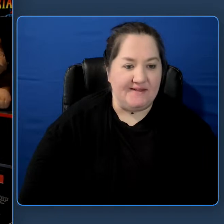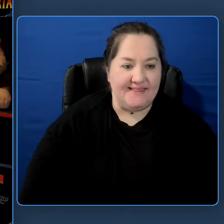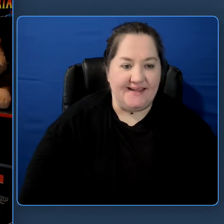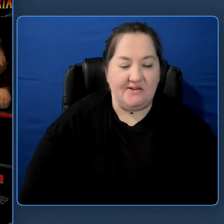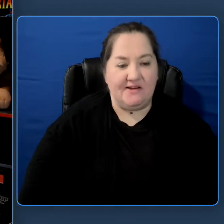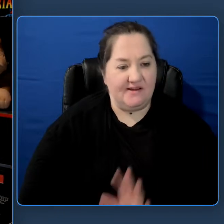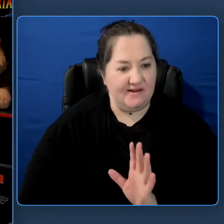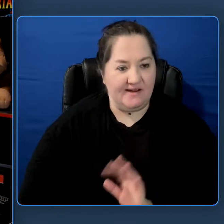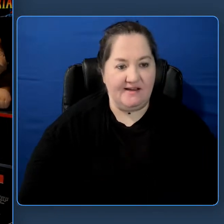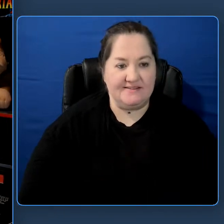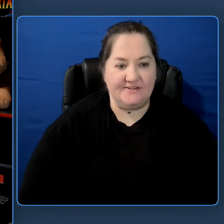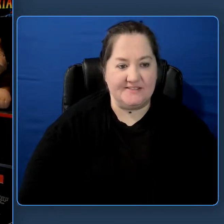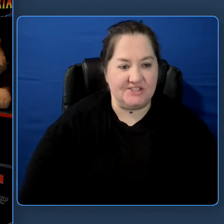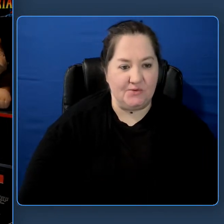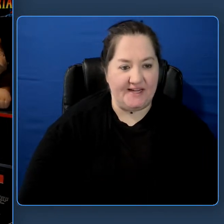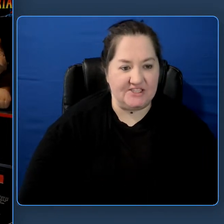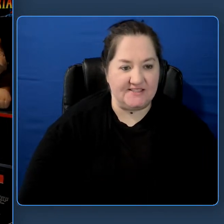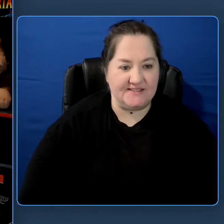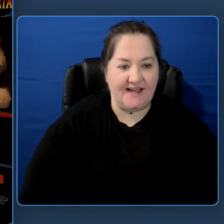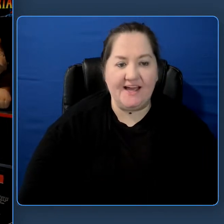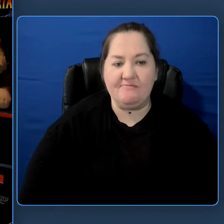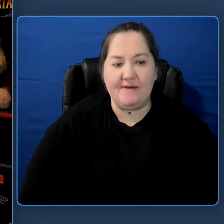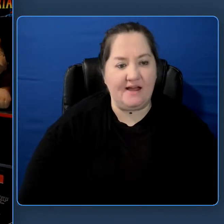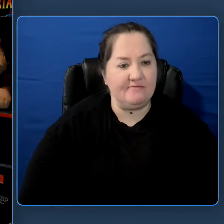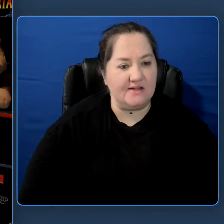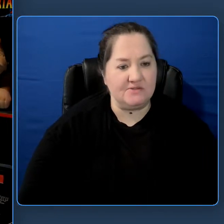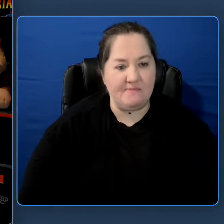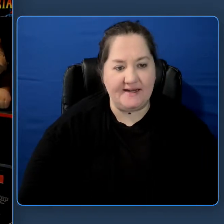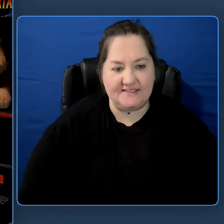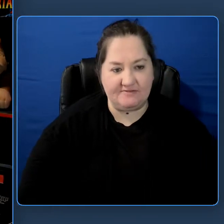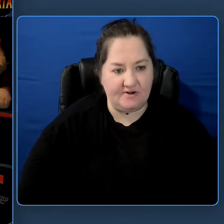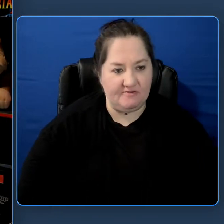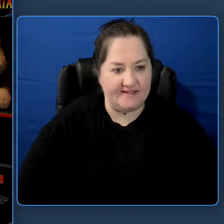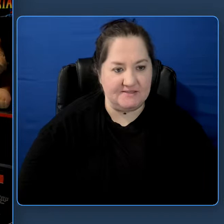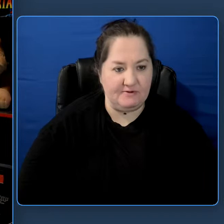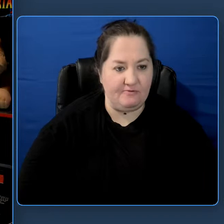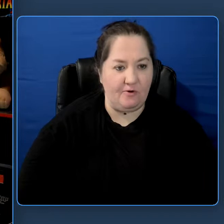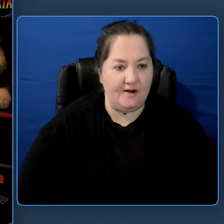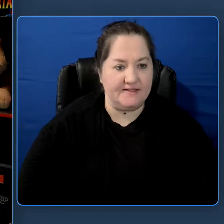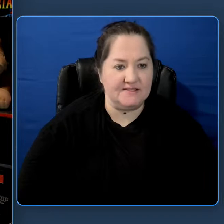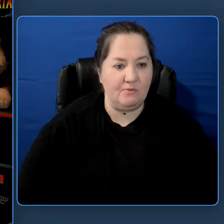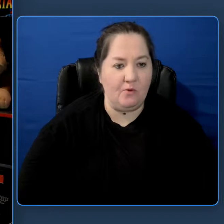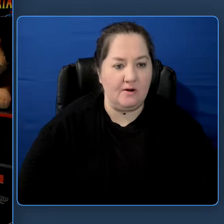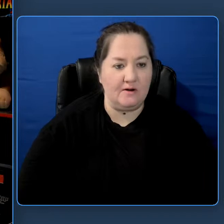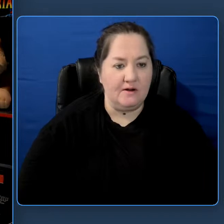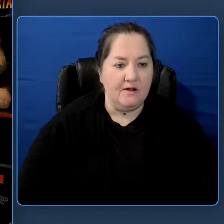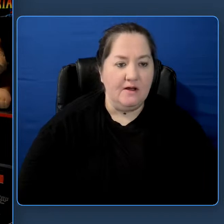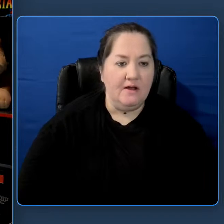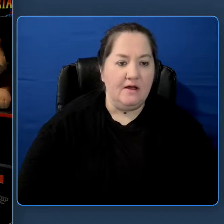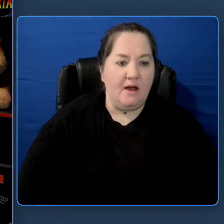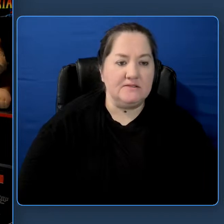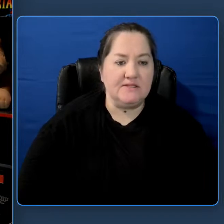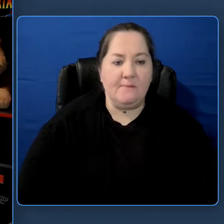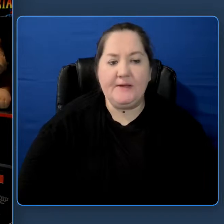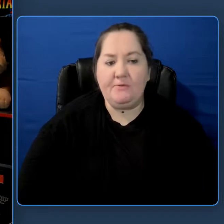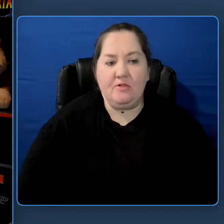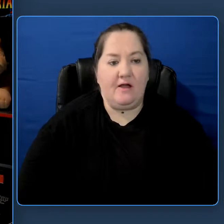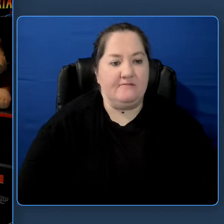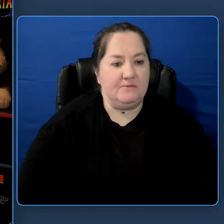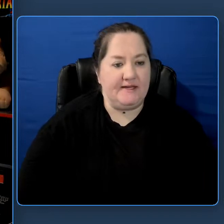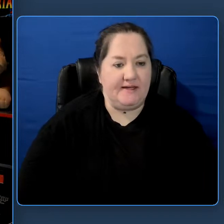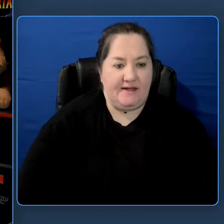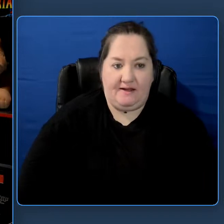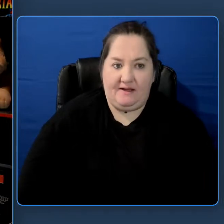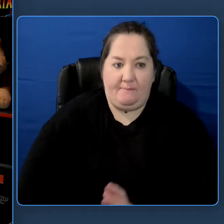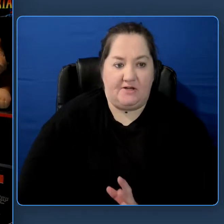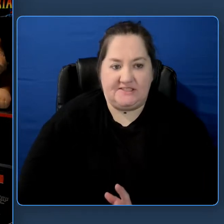Michael, you made me think different situations. Like I've gone to many different events before, and it's more, some people